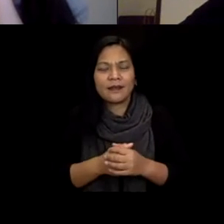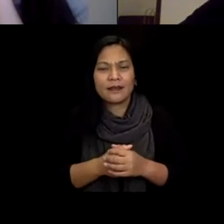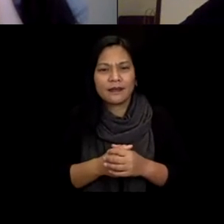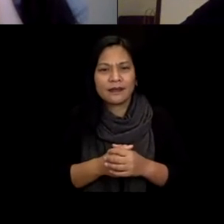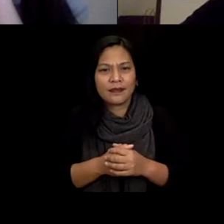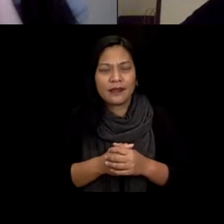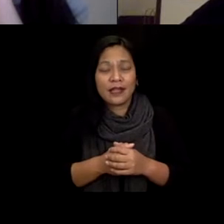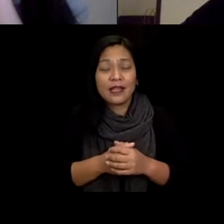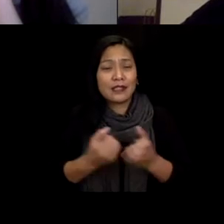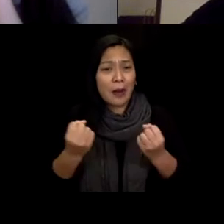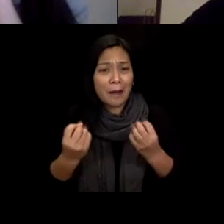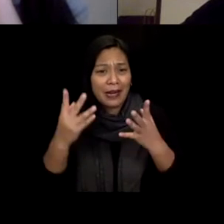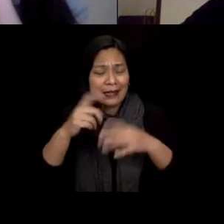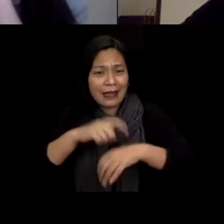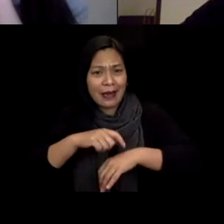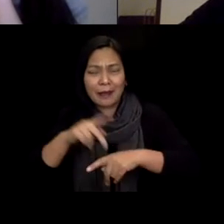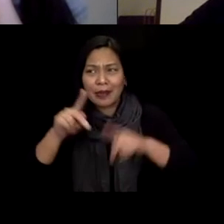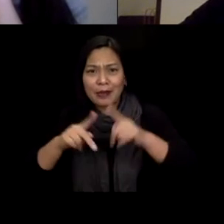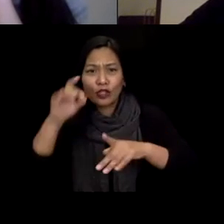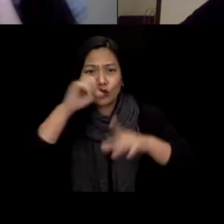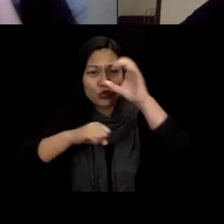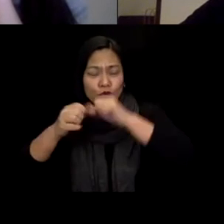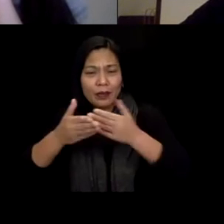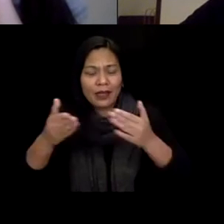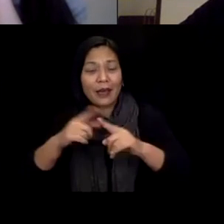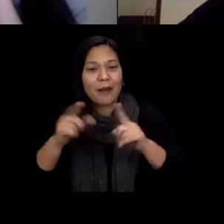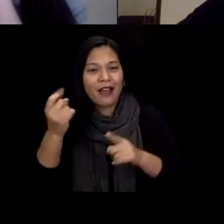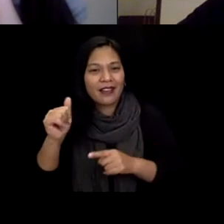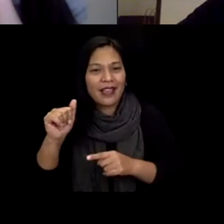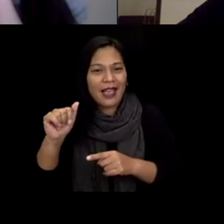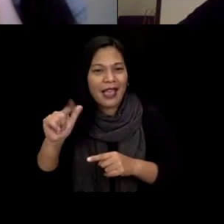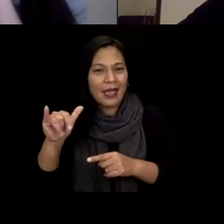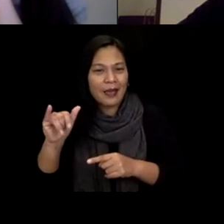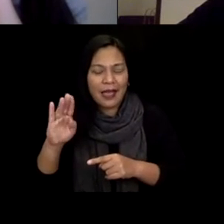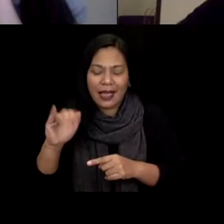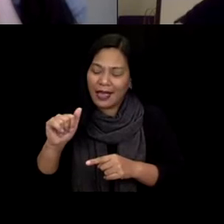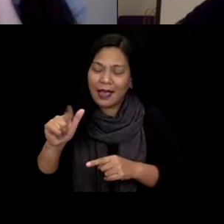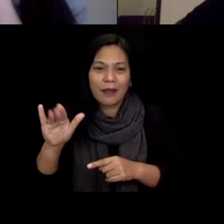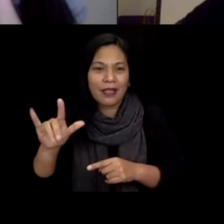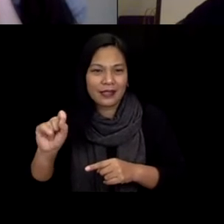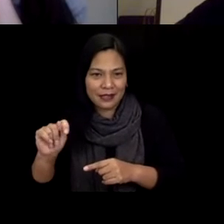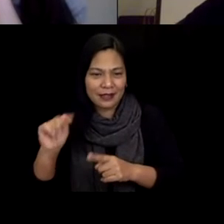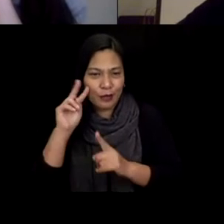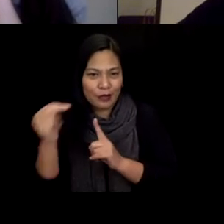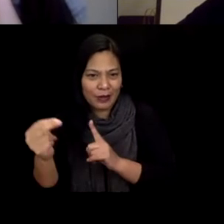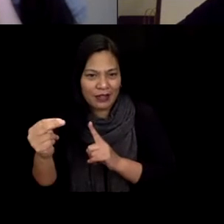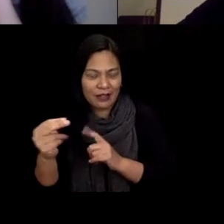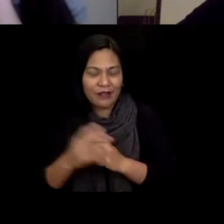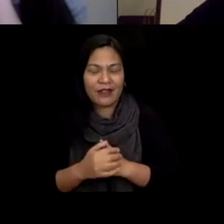ableist assumptions of productivity in your work. And I think vis-a-vis allowing, you know, audience members to